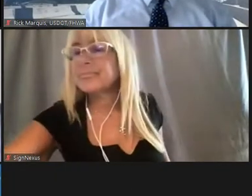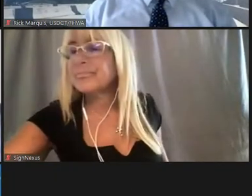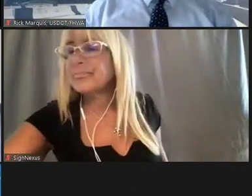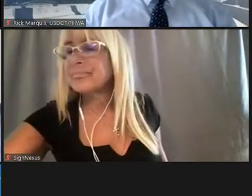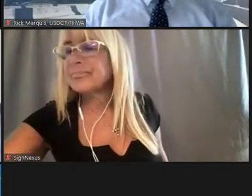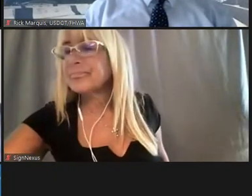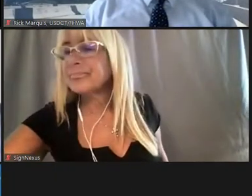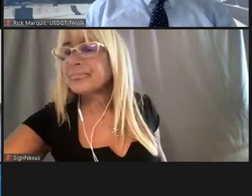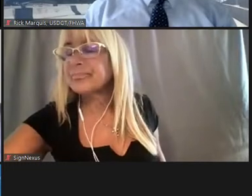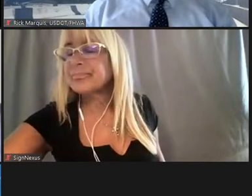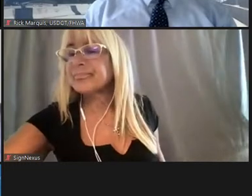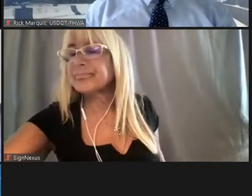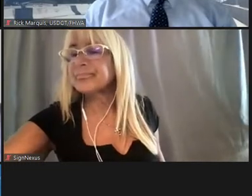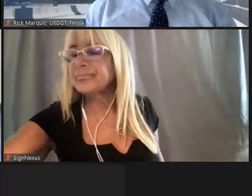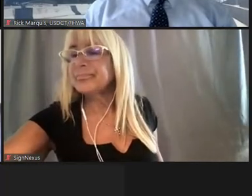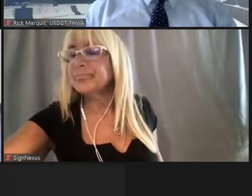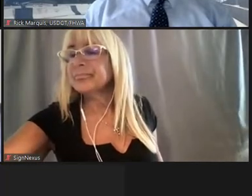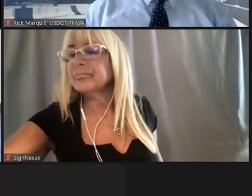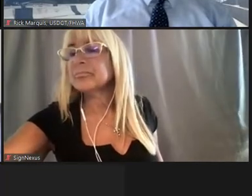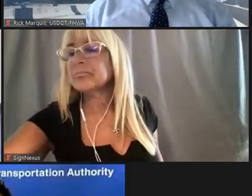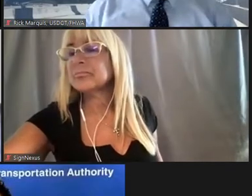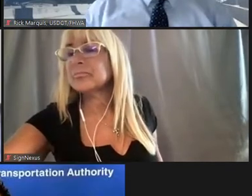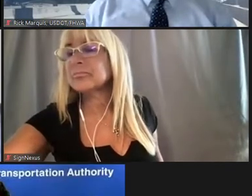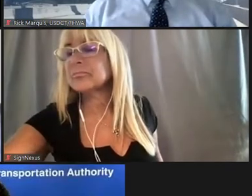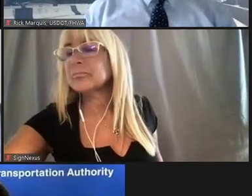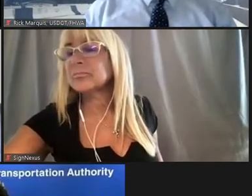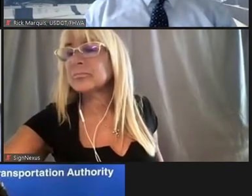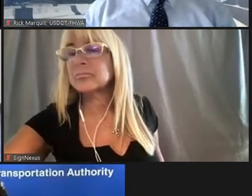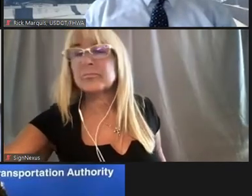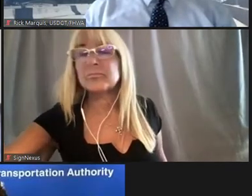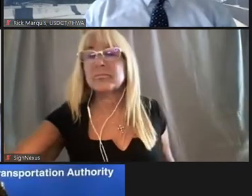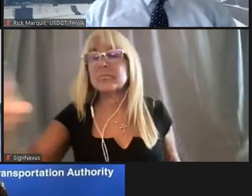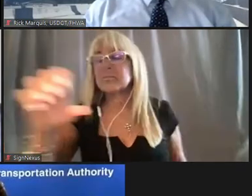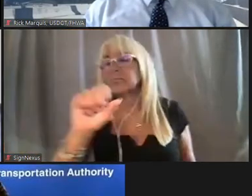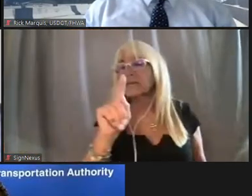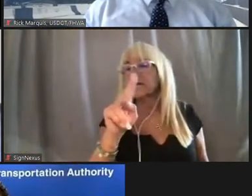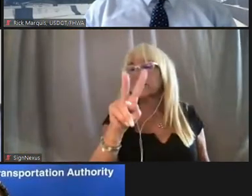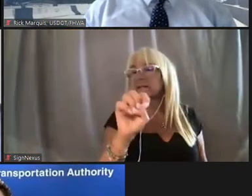the next speaker is Steve Azor followed by Carl mahaney